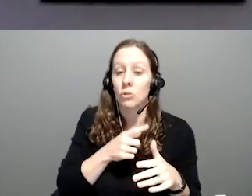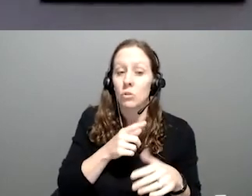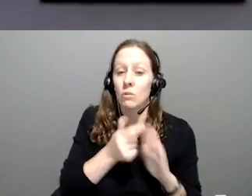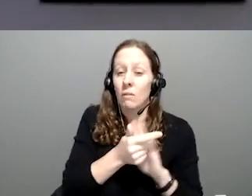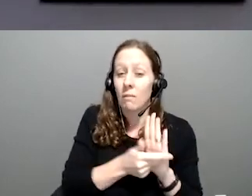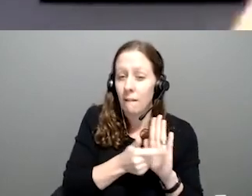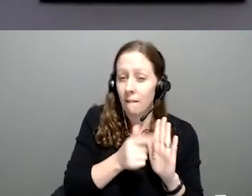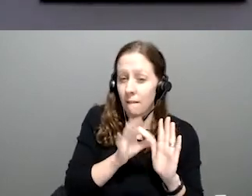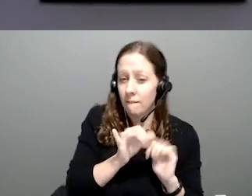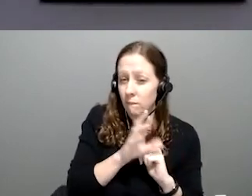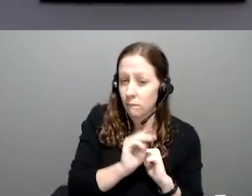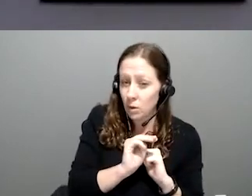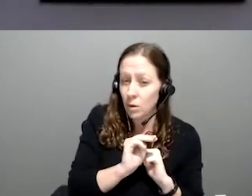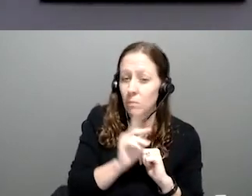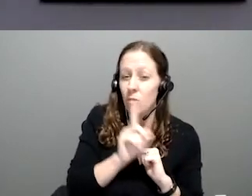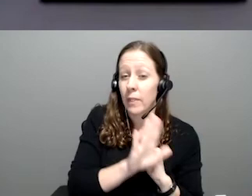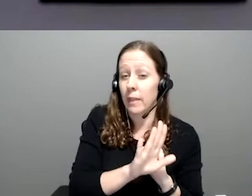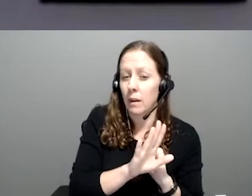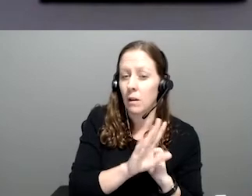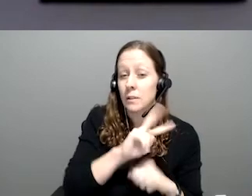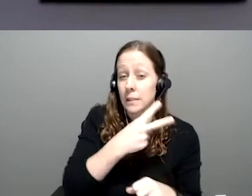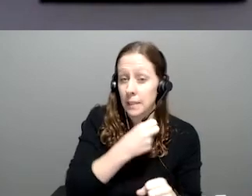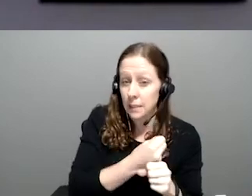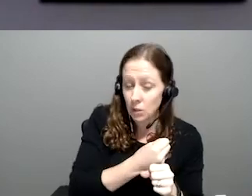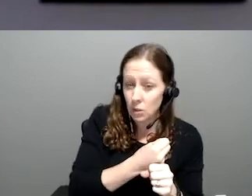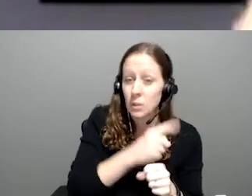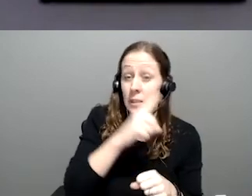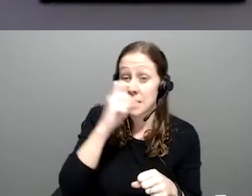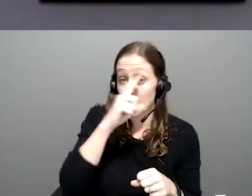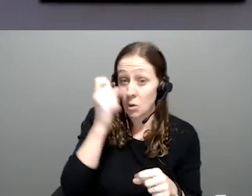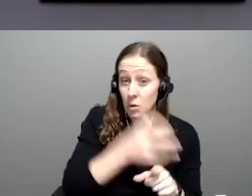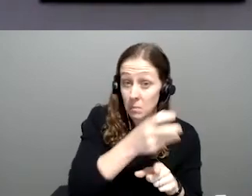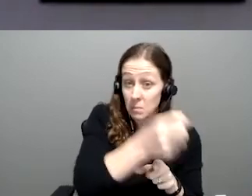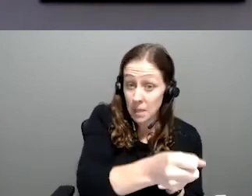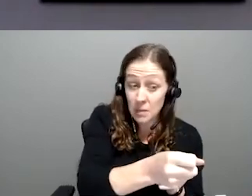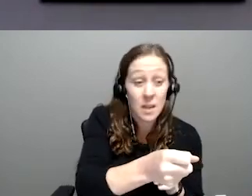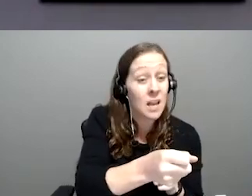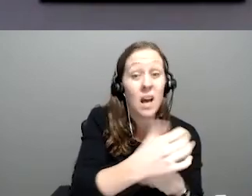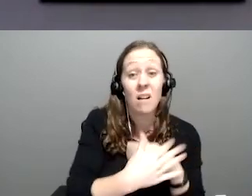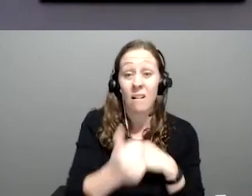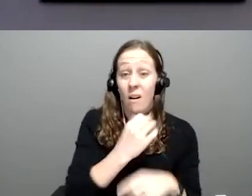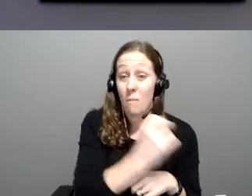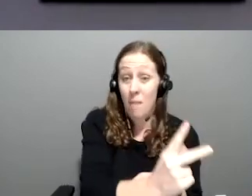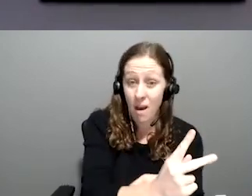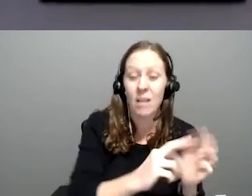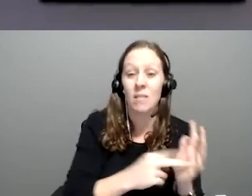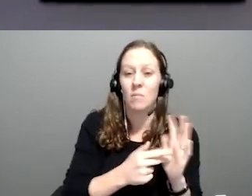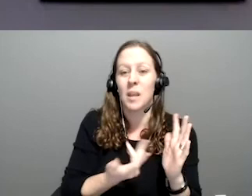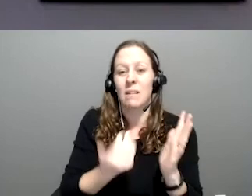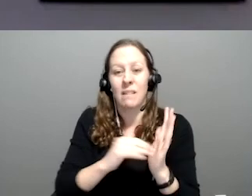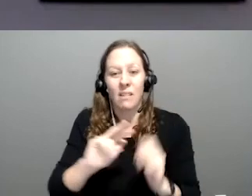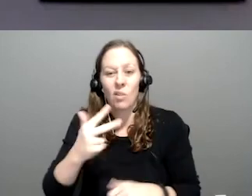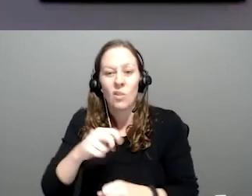in for their 2L summer, then they're having to go through that OCI process again in third year for the articling